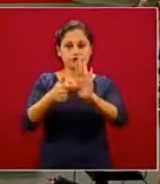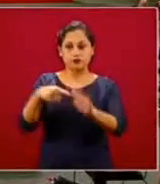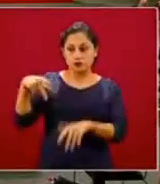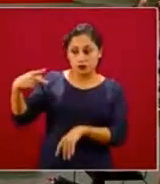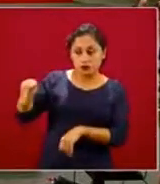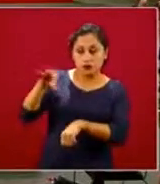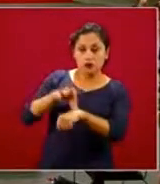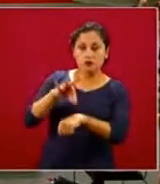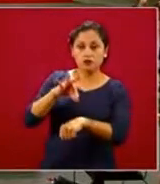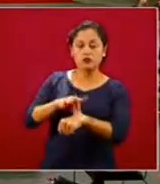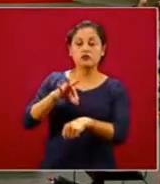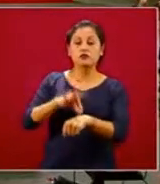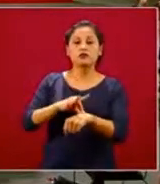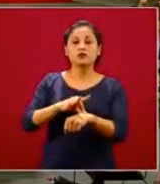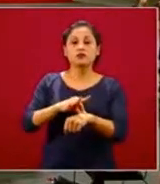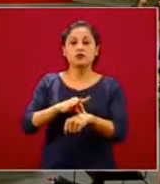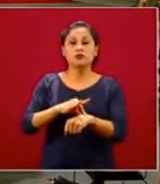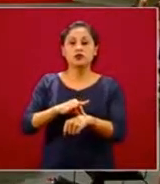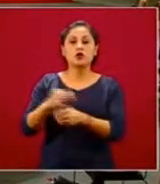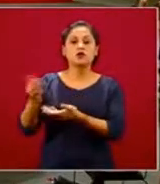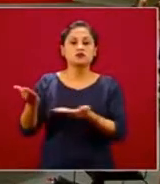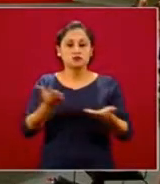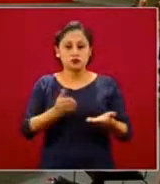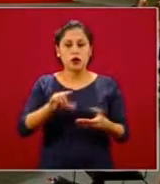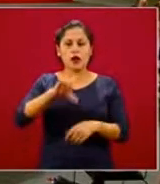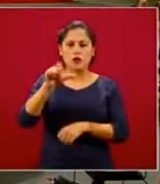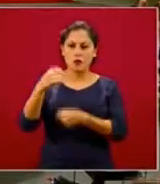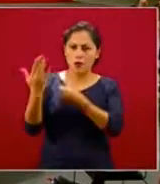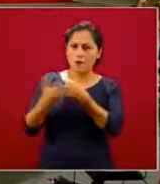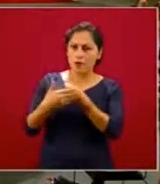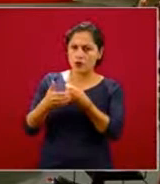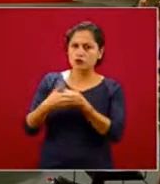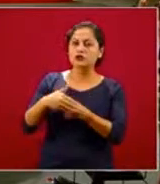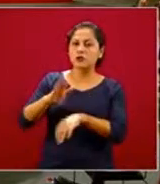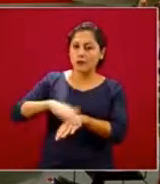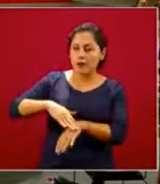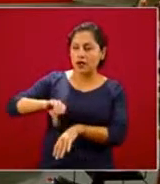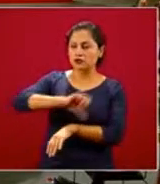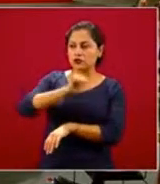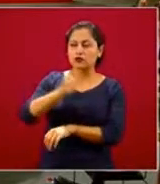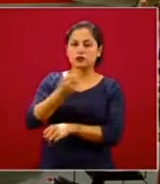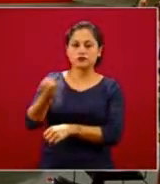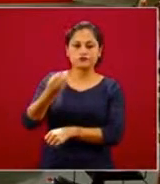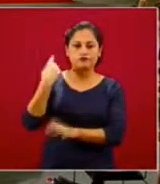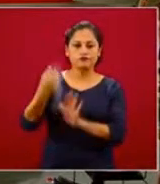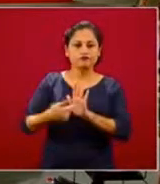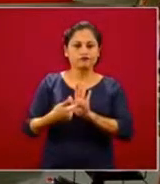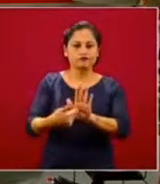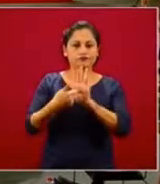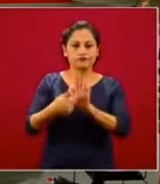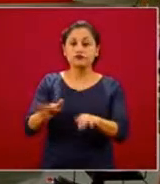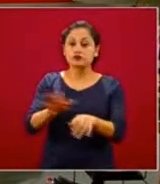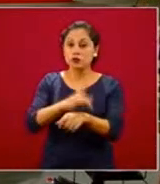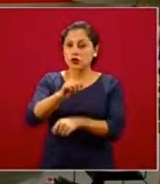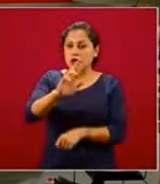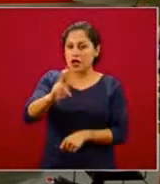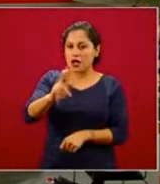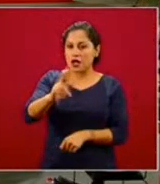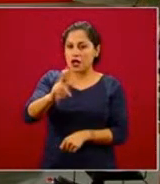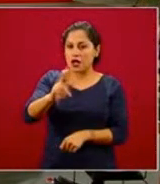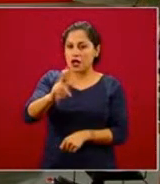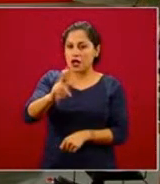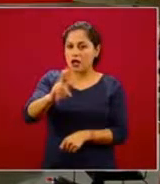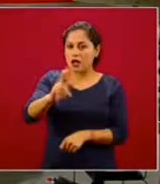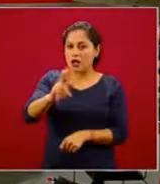you, Ridaura, Dr. Rui como iremos Lopez. trayendo otras para que no se nos olvide que I la wanted salud to es un follow on fenómeno that integral y presentation por lo tanto